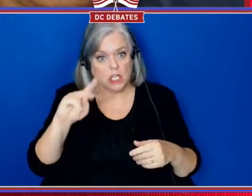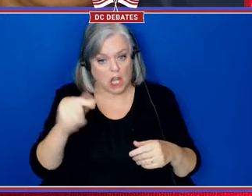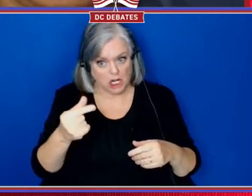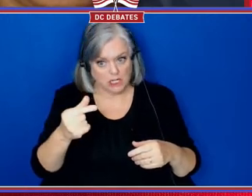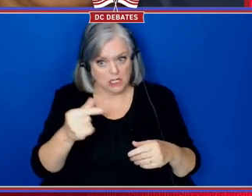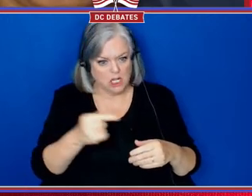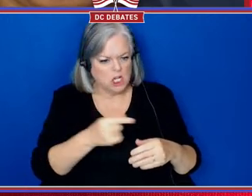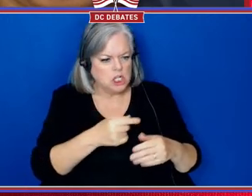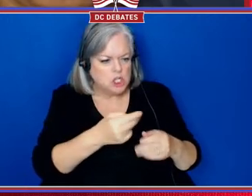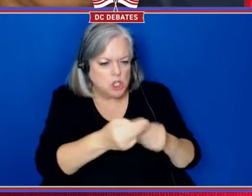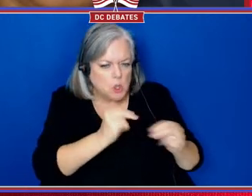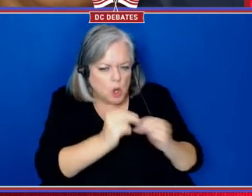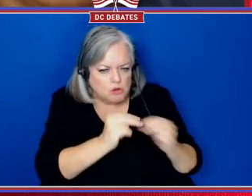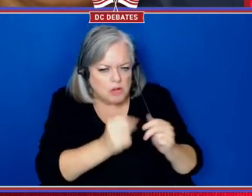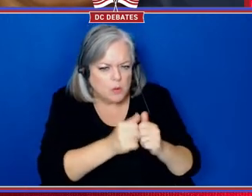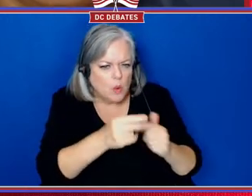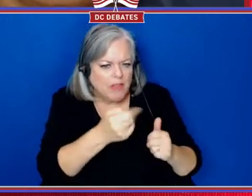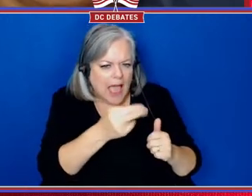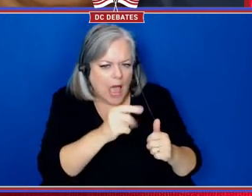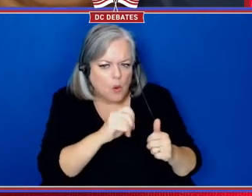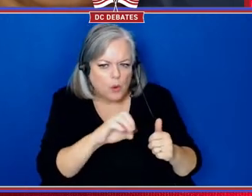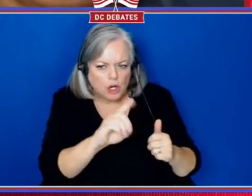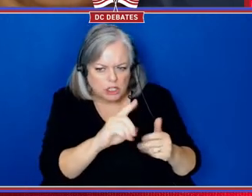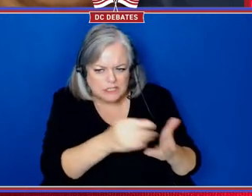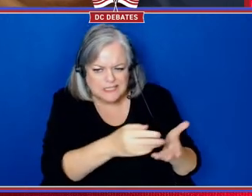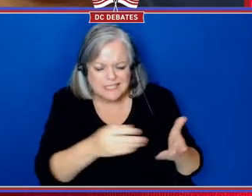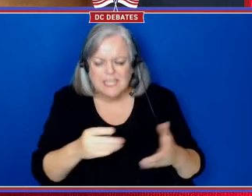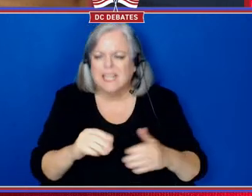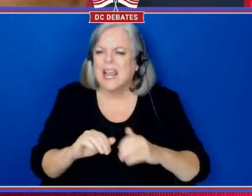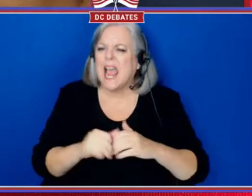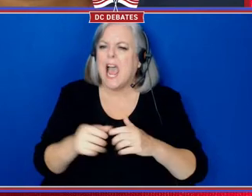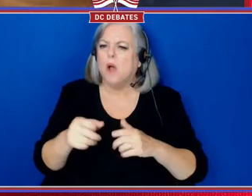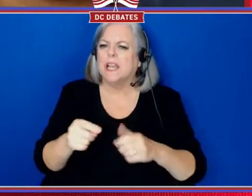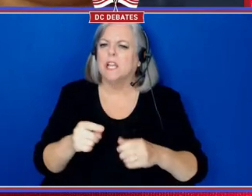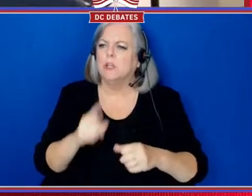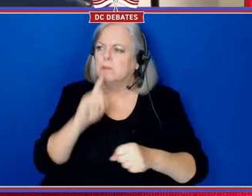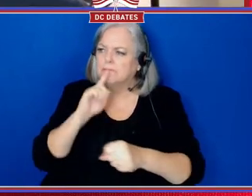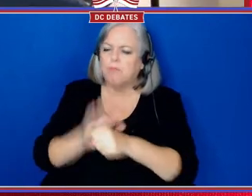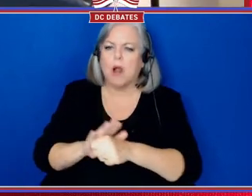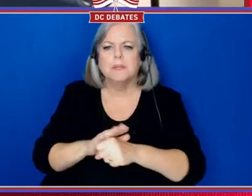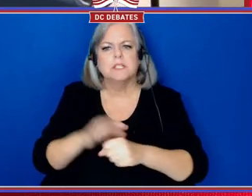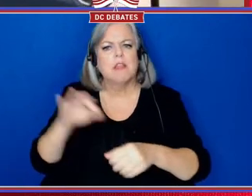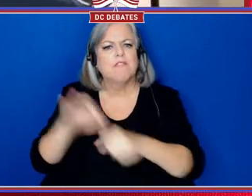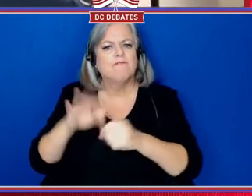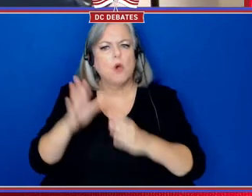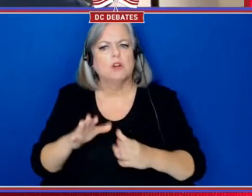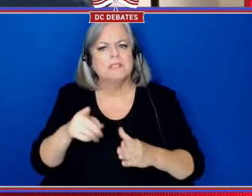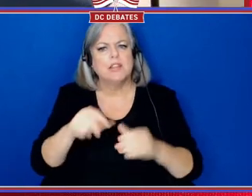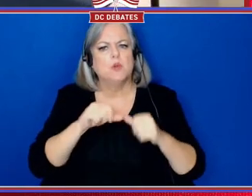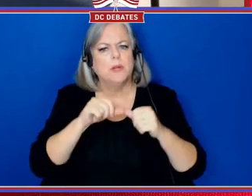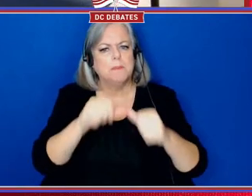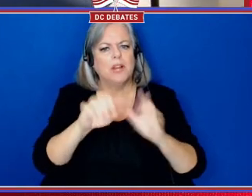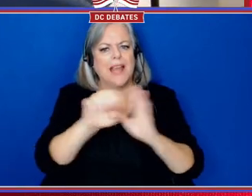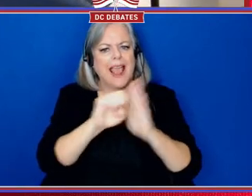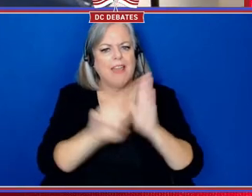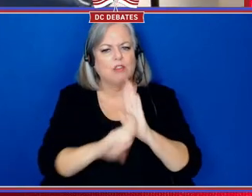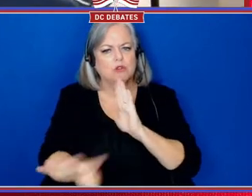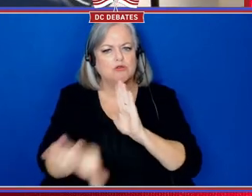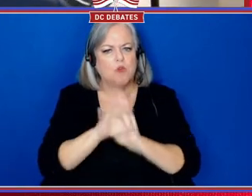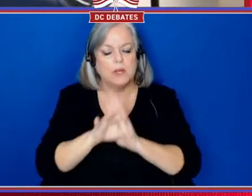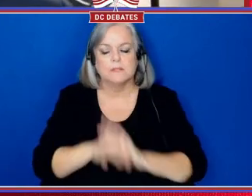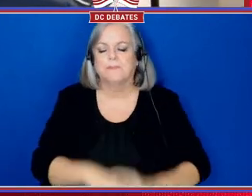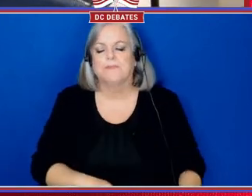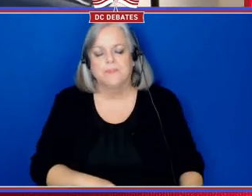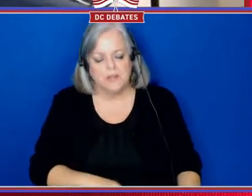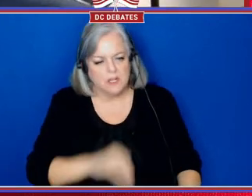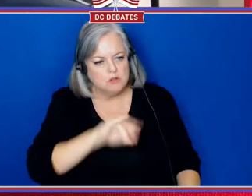reassure voters that you remain the ethical choice? Well, Julie, what I'm very proud of is as a council member,